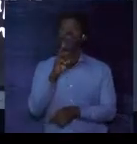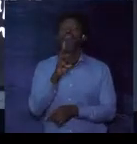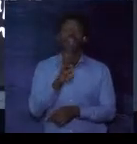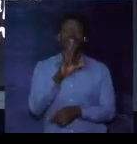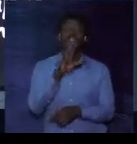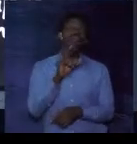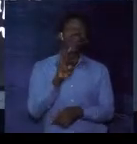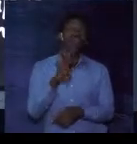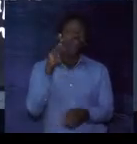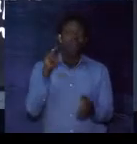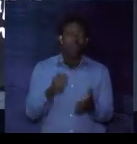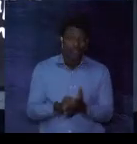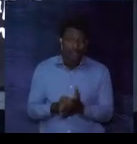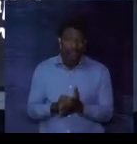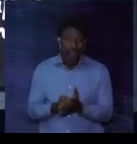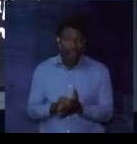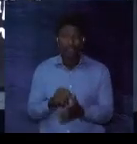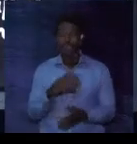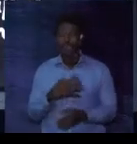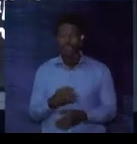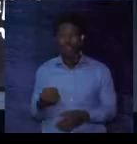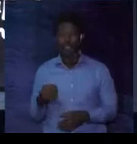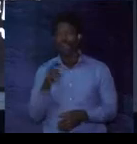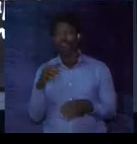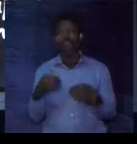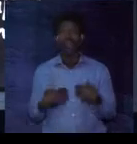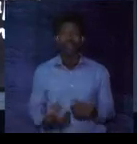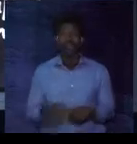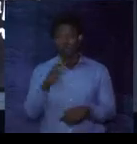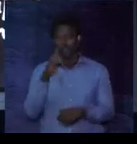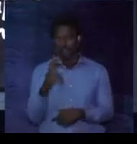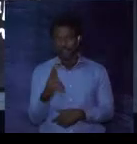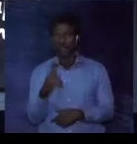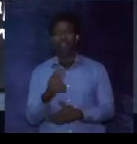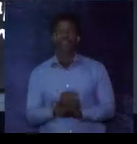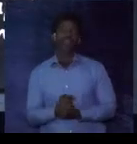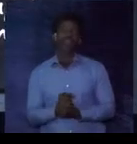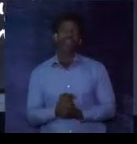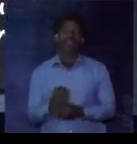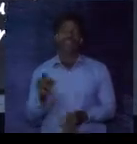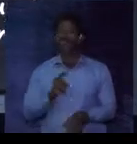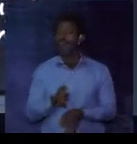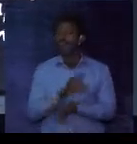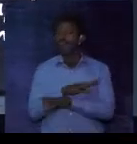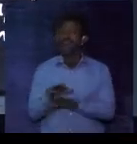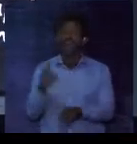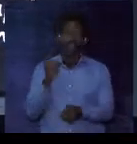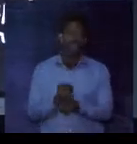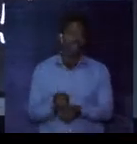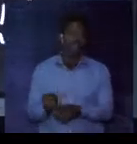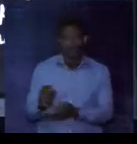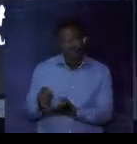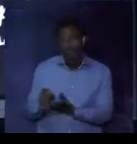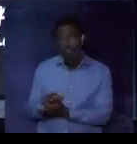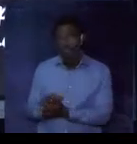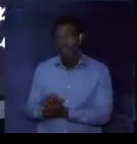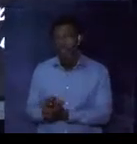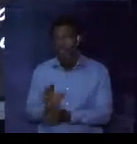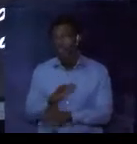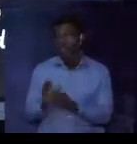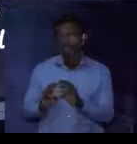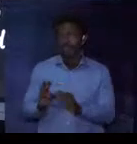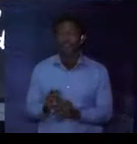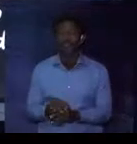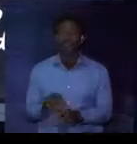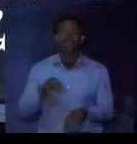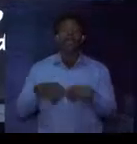is not ordinary 652. It is 652,000. And then you have 3. And I've told you, don't bother writing the